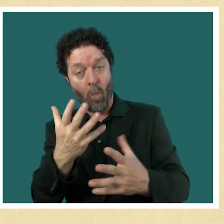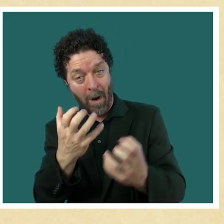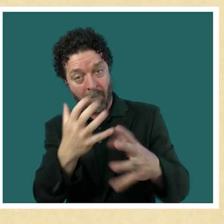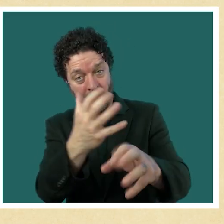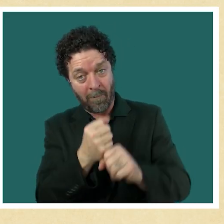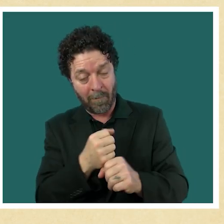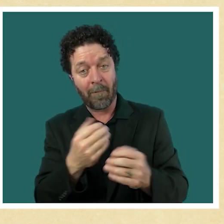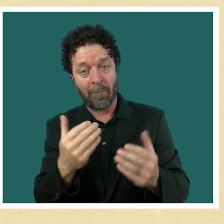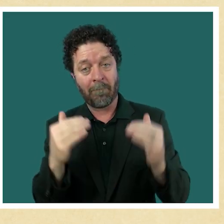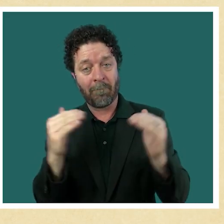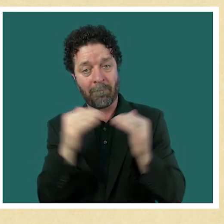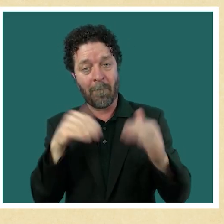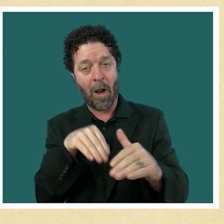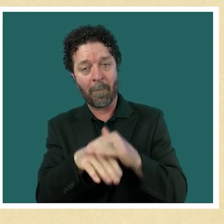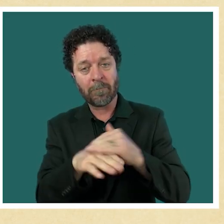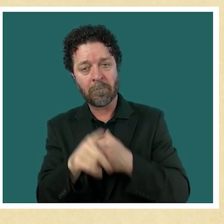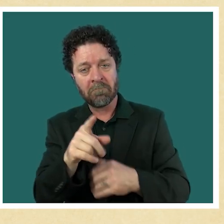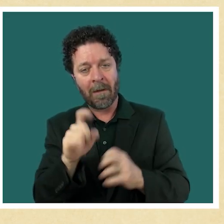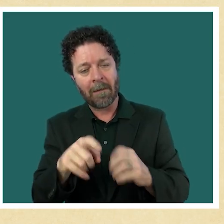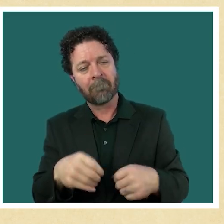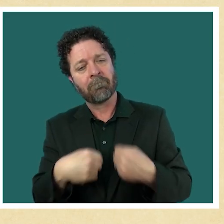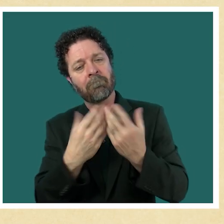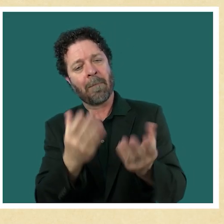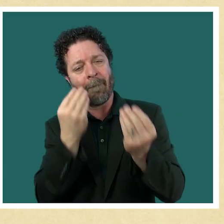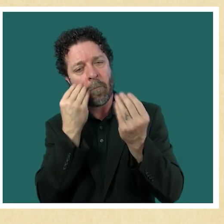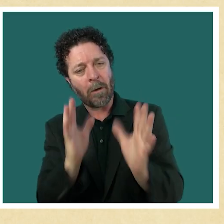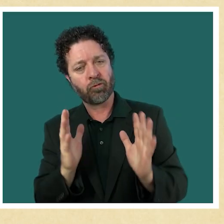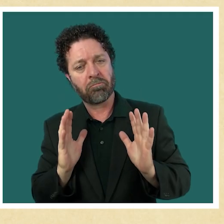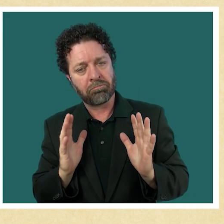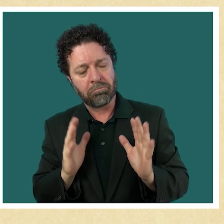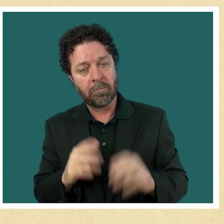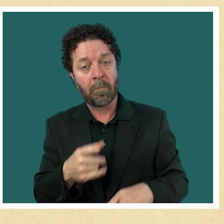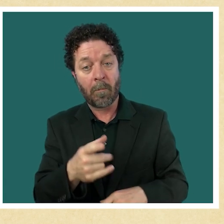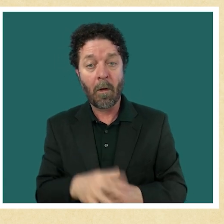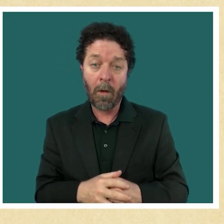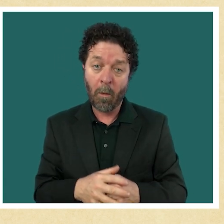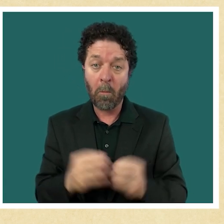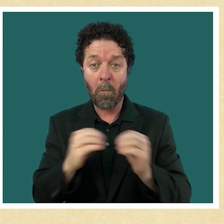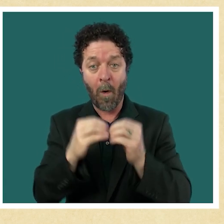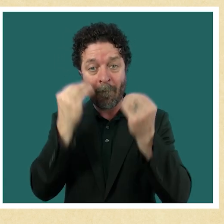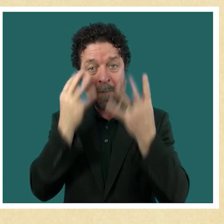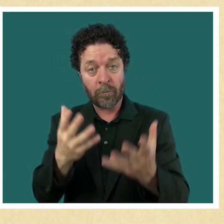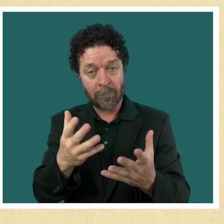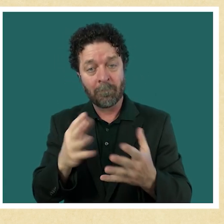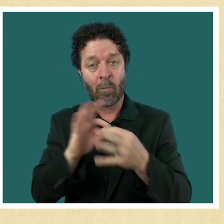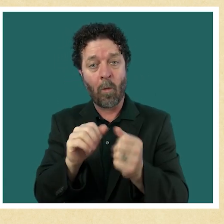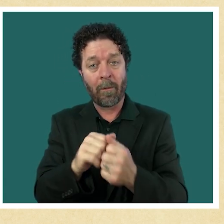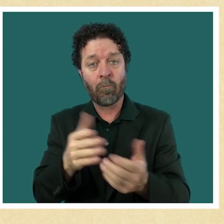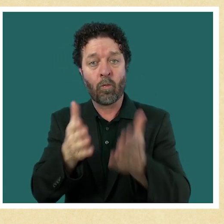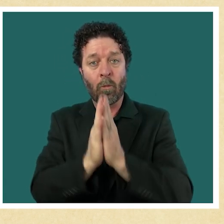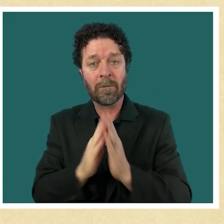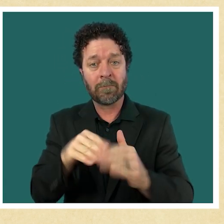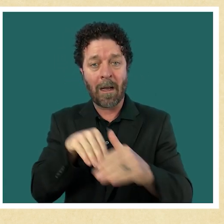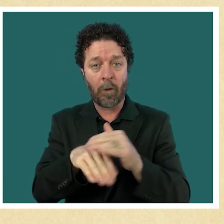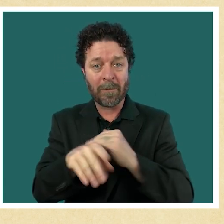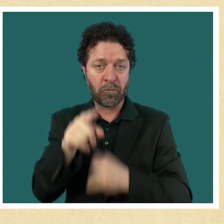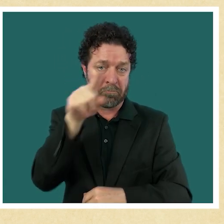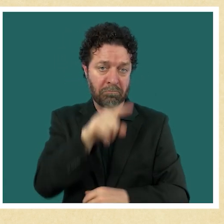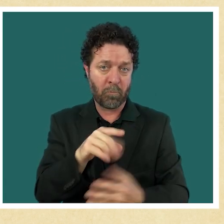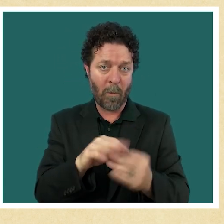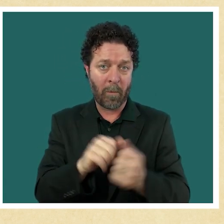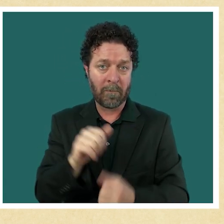to receive an accommodation. To access more information about requesting reasonable accommodations,